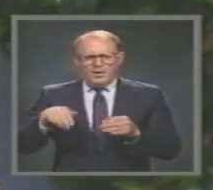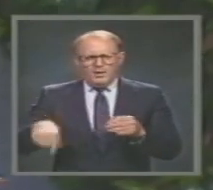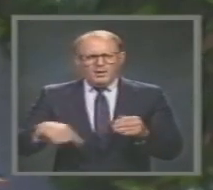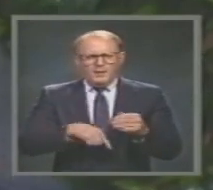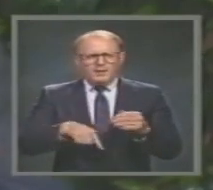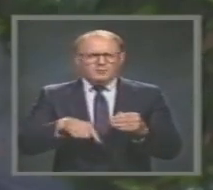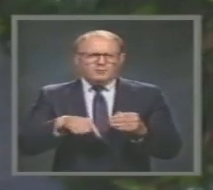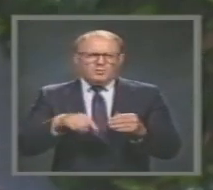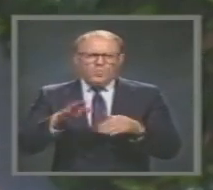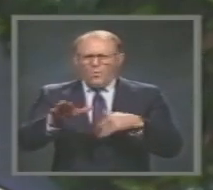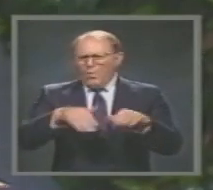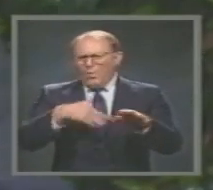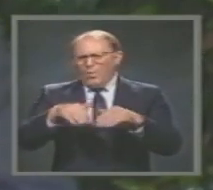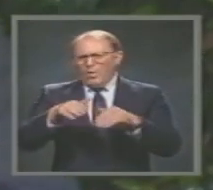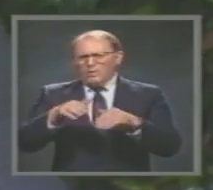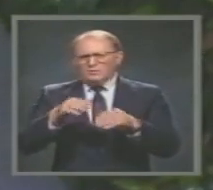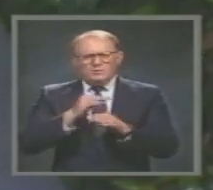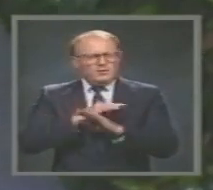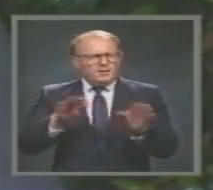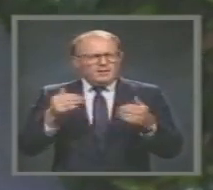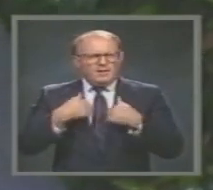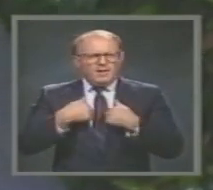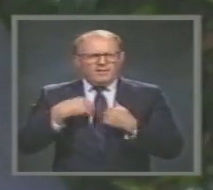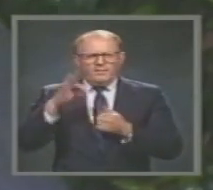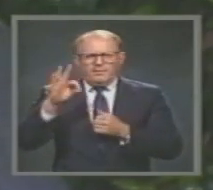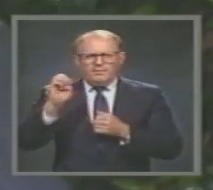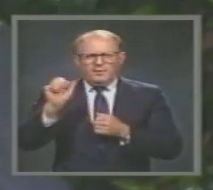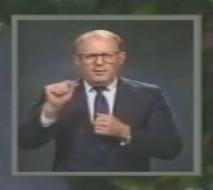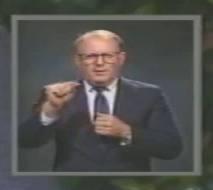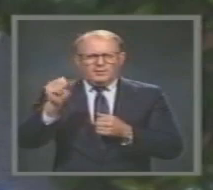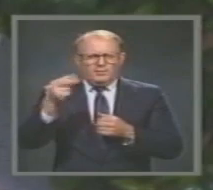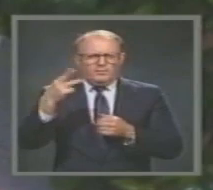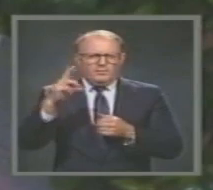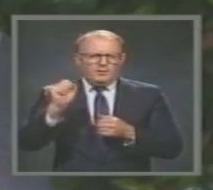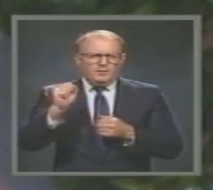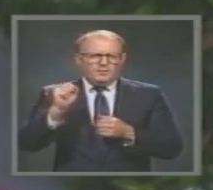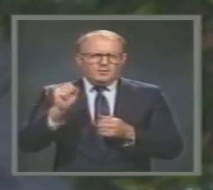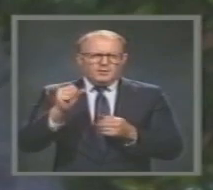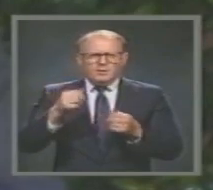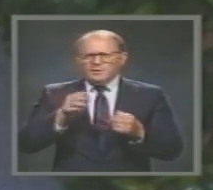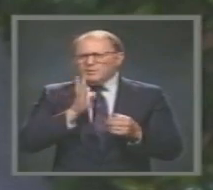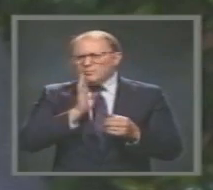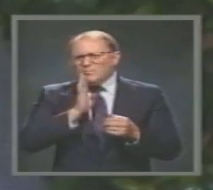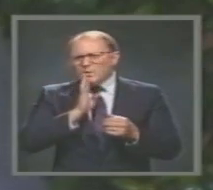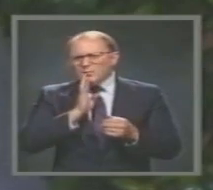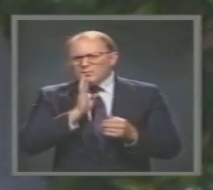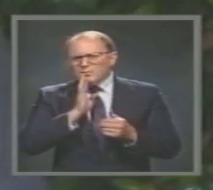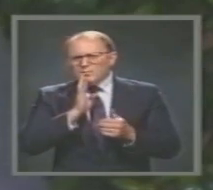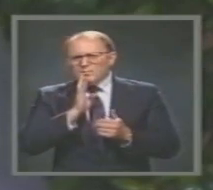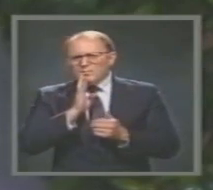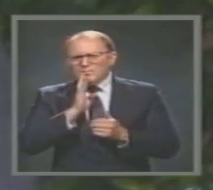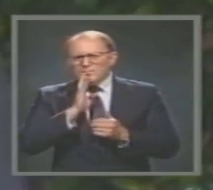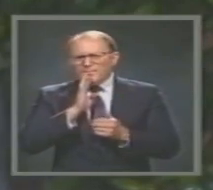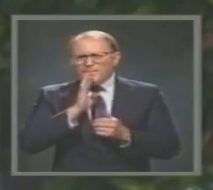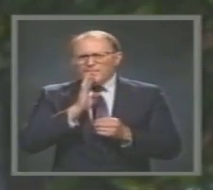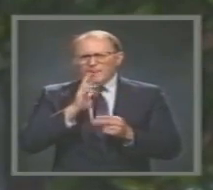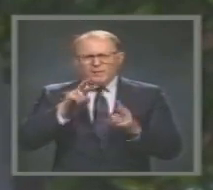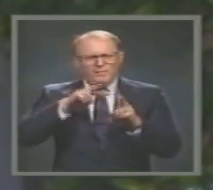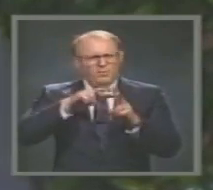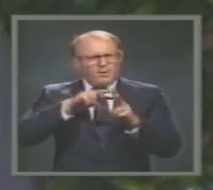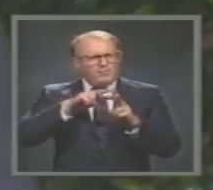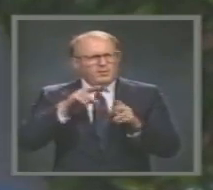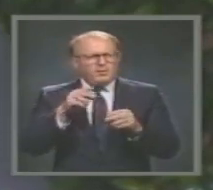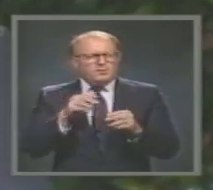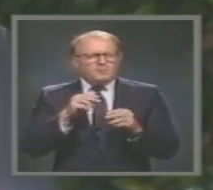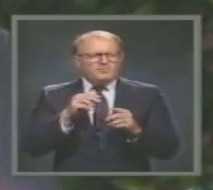of the time instead of feathers, furs, or fins, has a vocabulary and talks? Would he